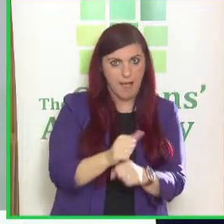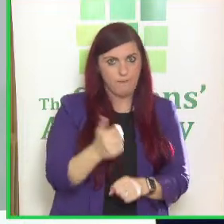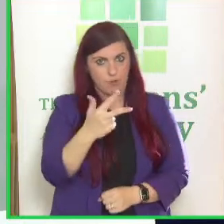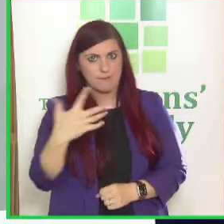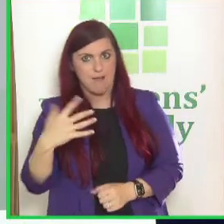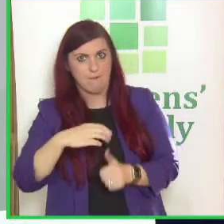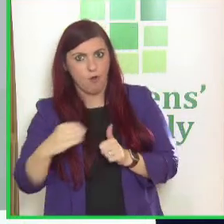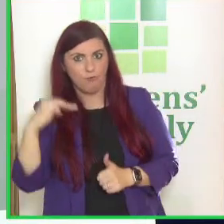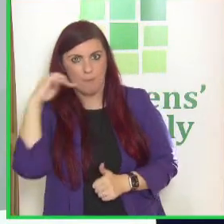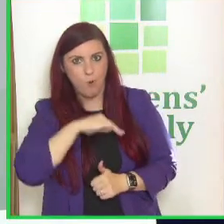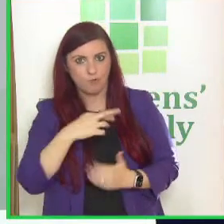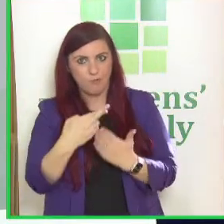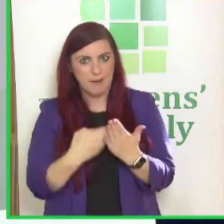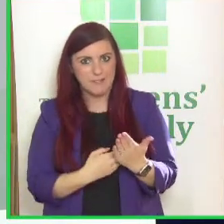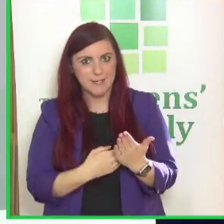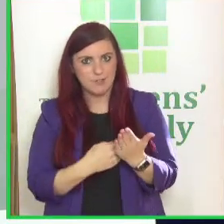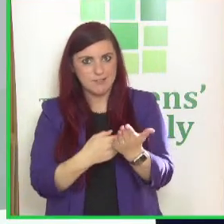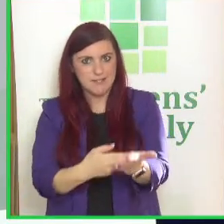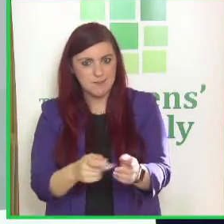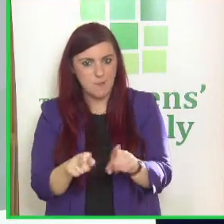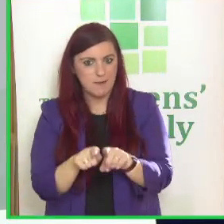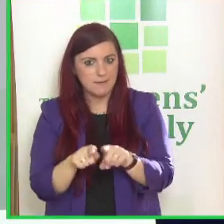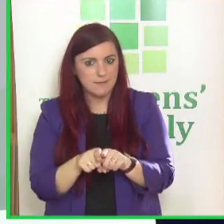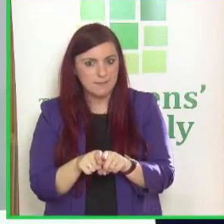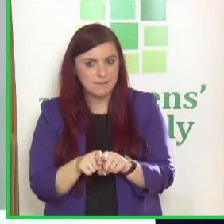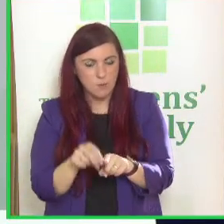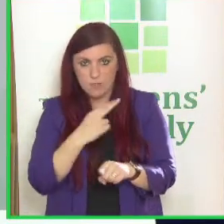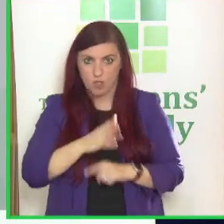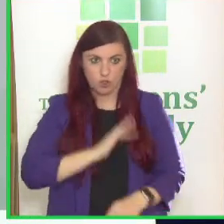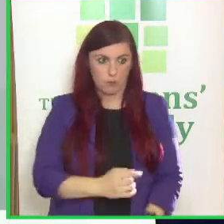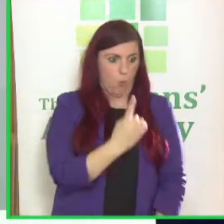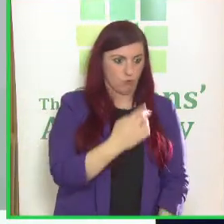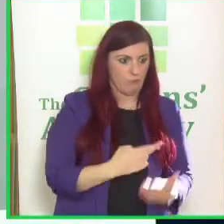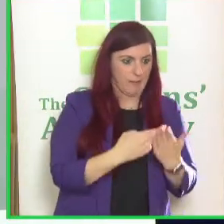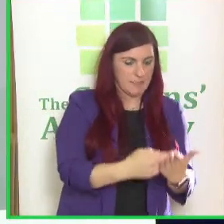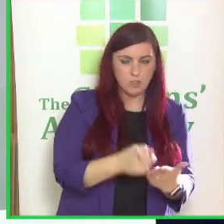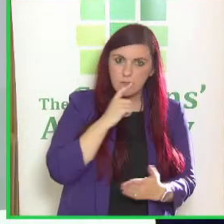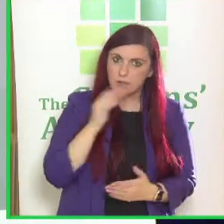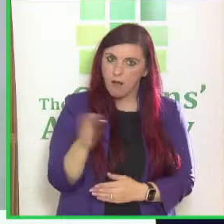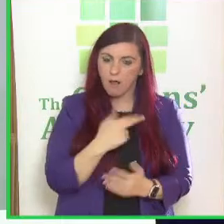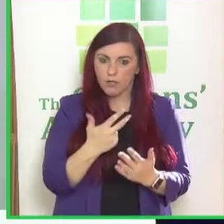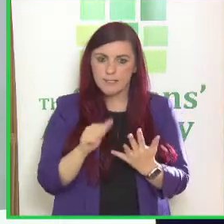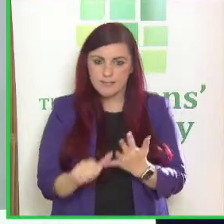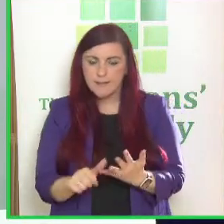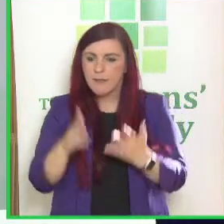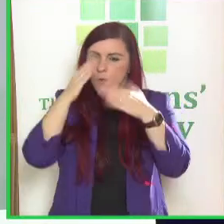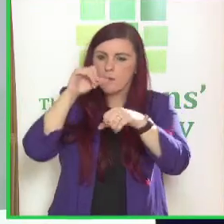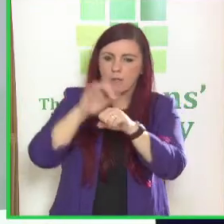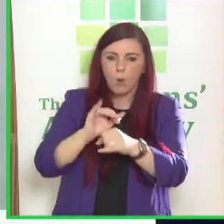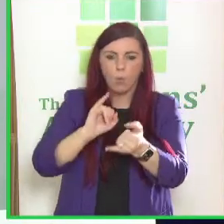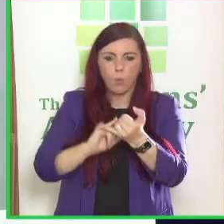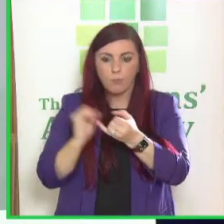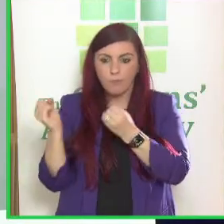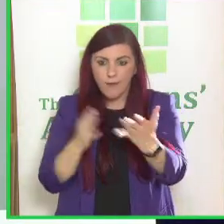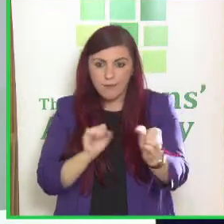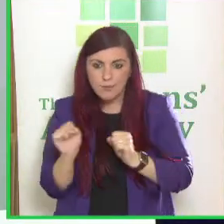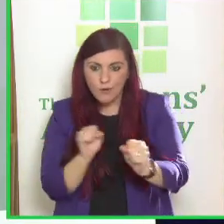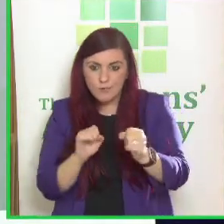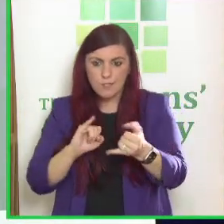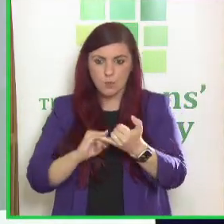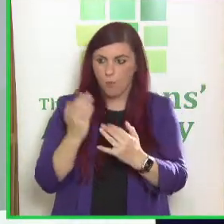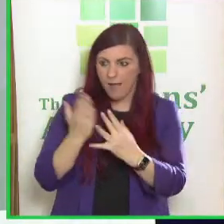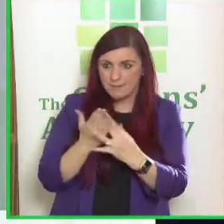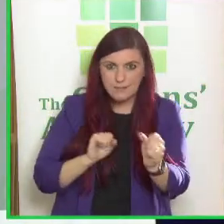really important recommendations that need to do justice to people in the services, people providing services, that we need to do justice to as